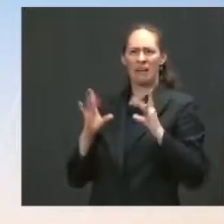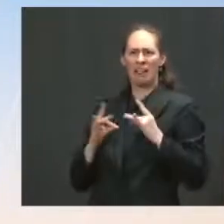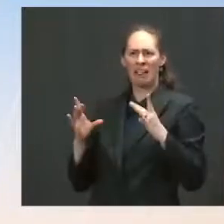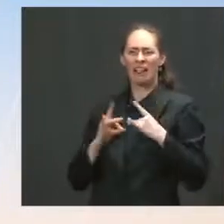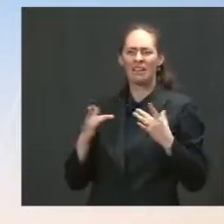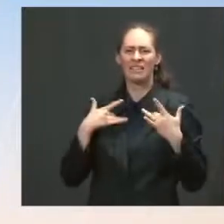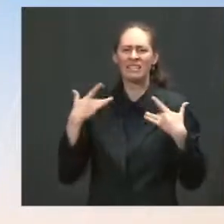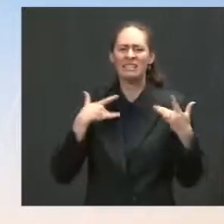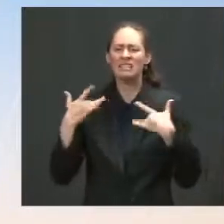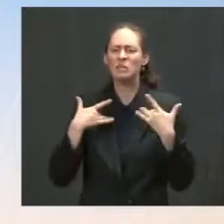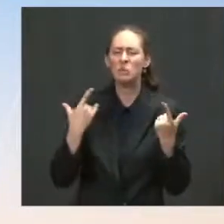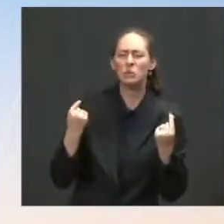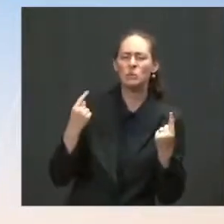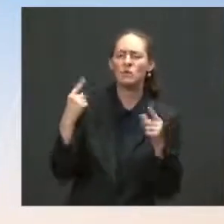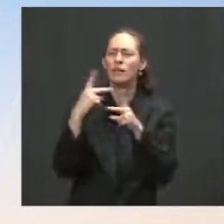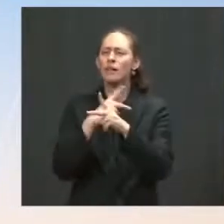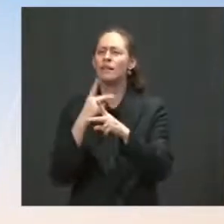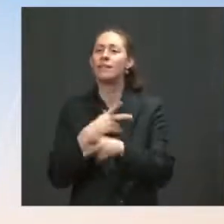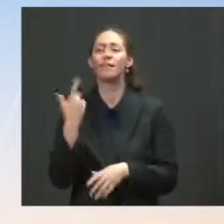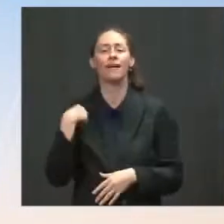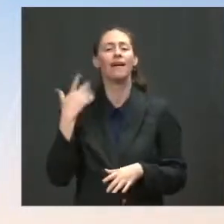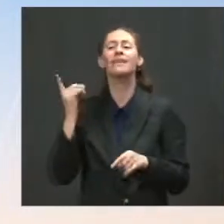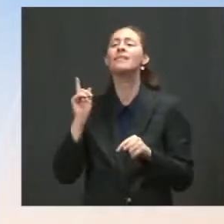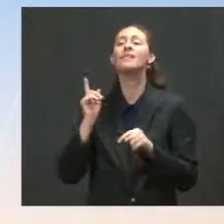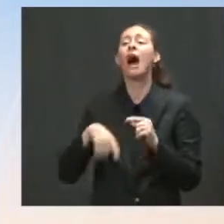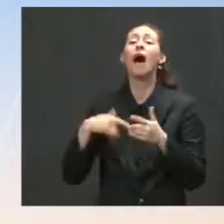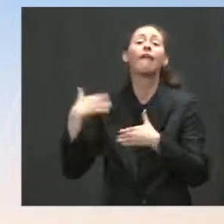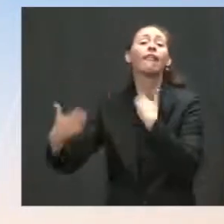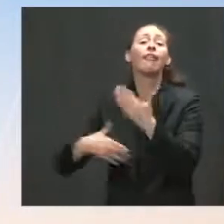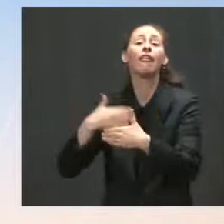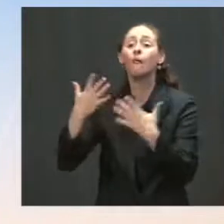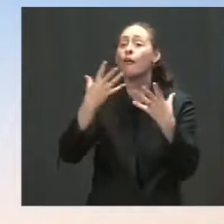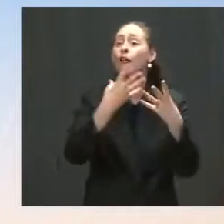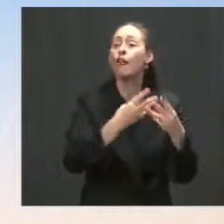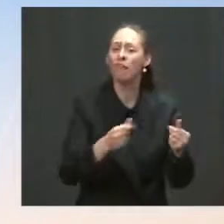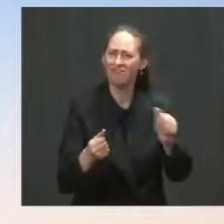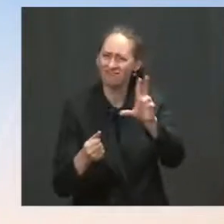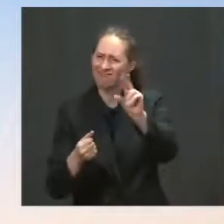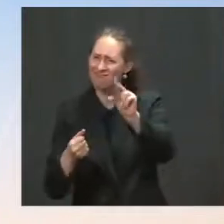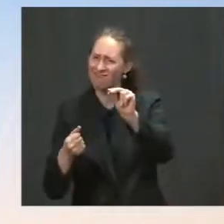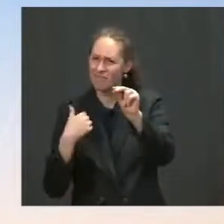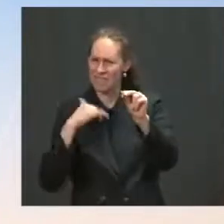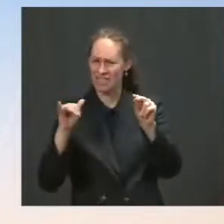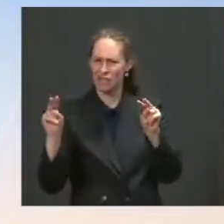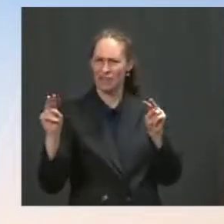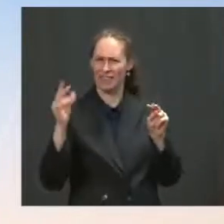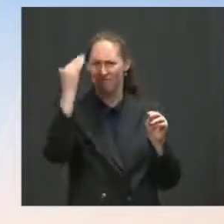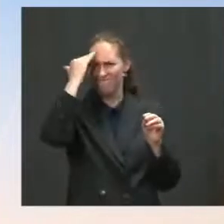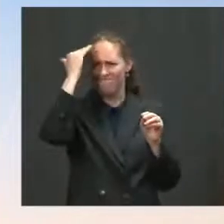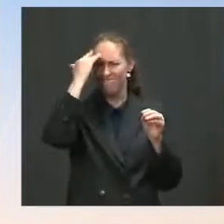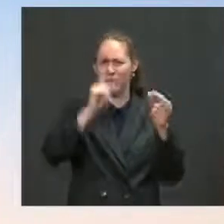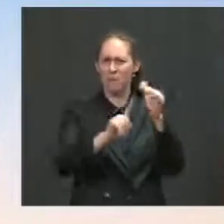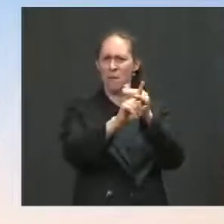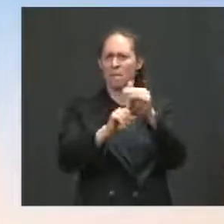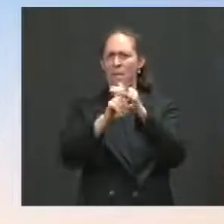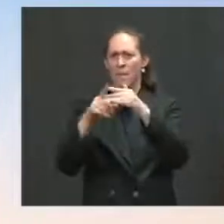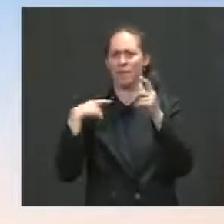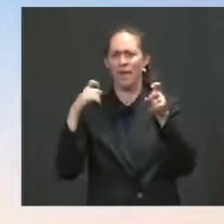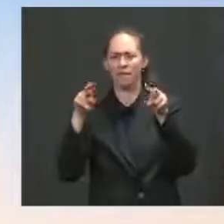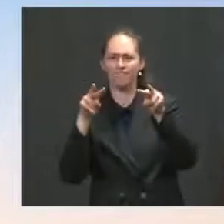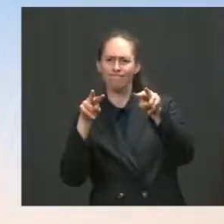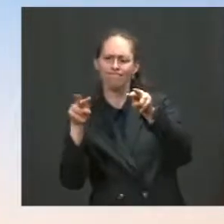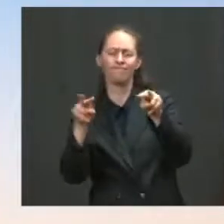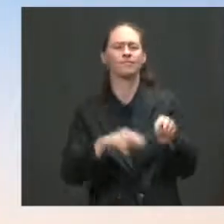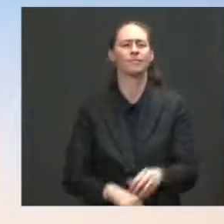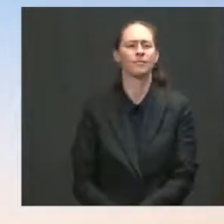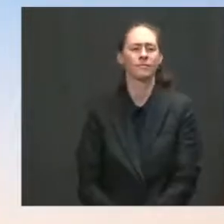of Congress, and it has certainly added to the need to take this additional step. We were in the event with